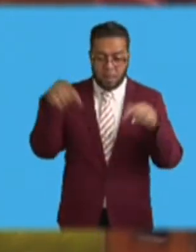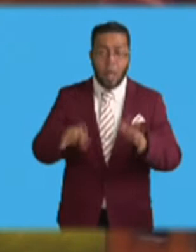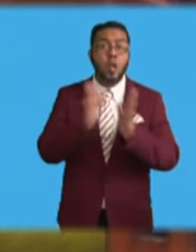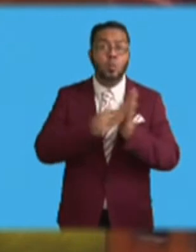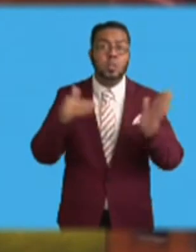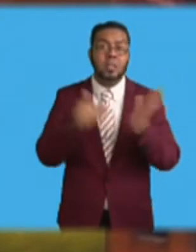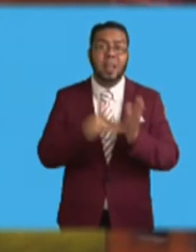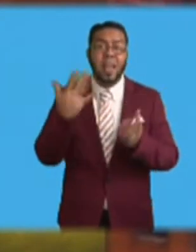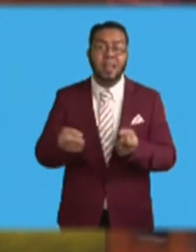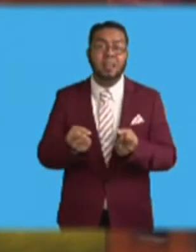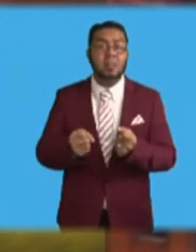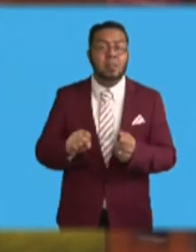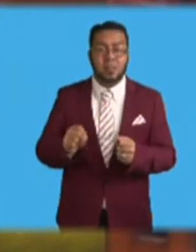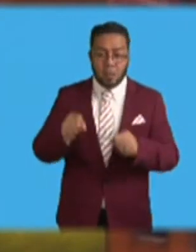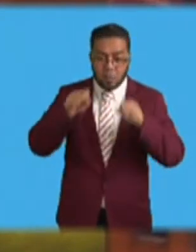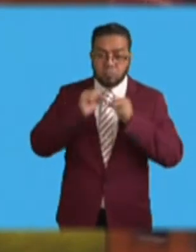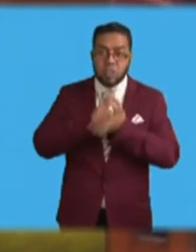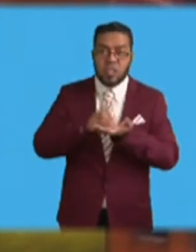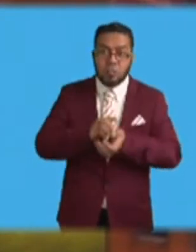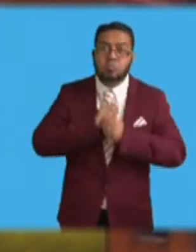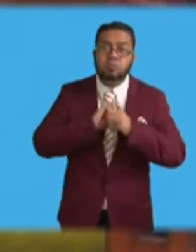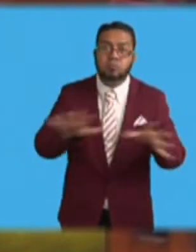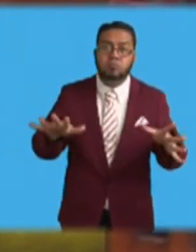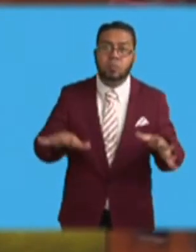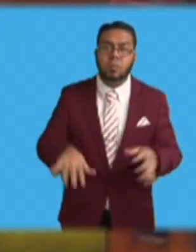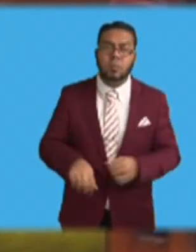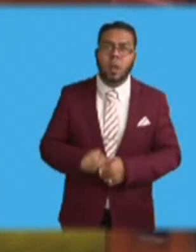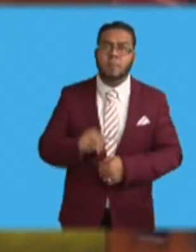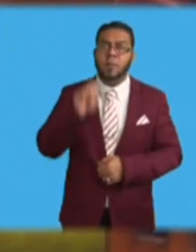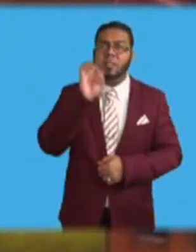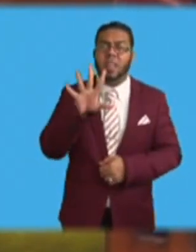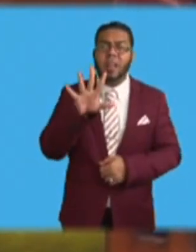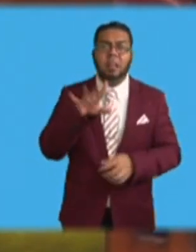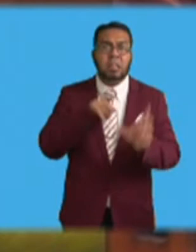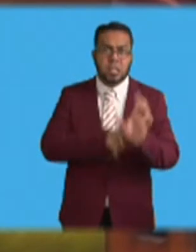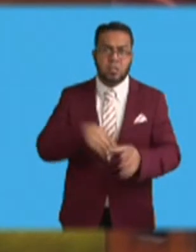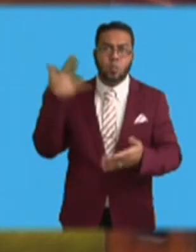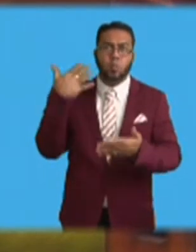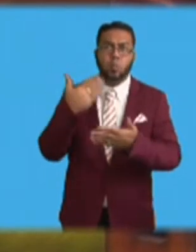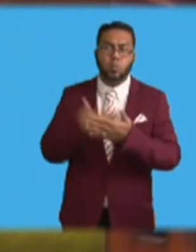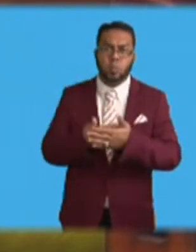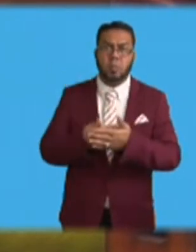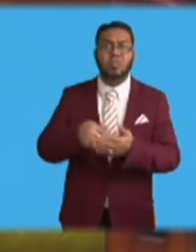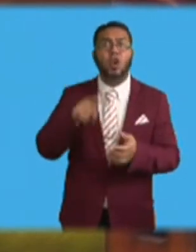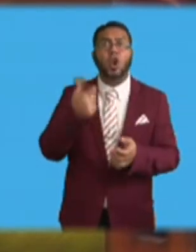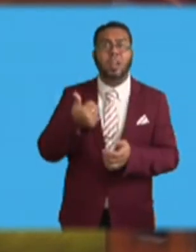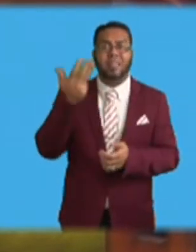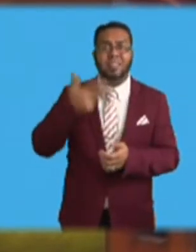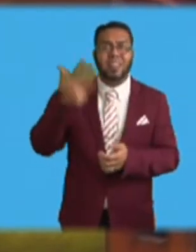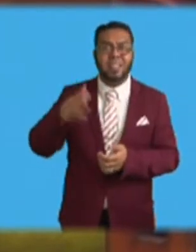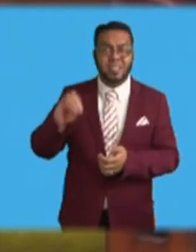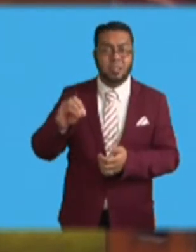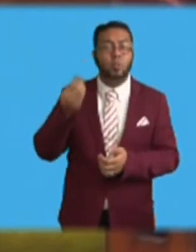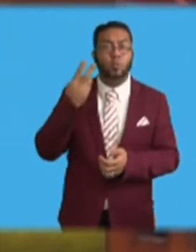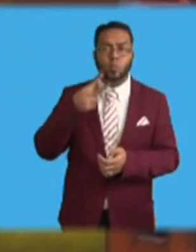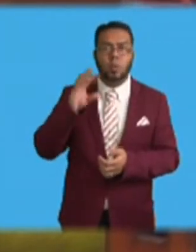Zealand had an outbreak of meningococcal disease over about a 10-year period in the 1990s and early 2000. Case numbers